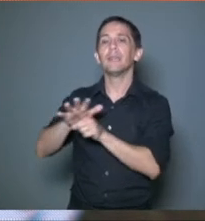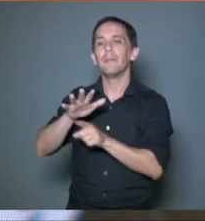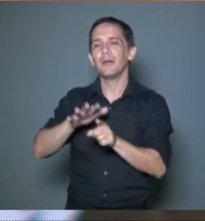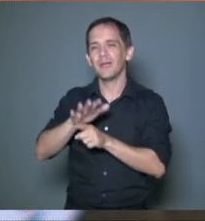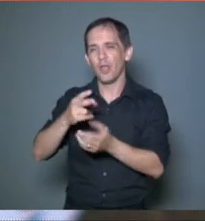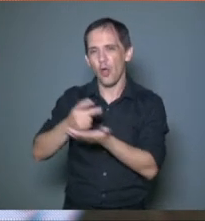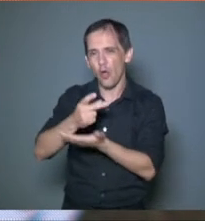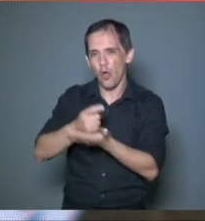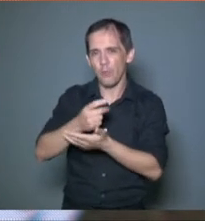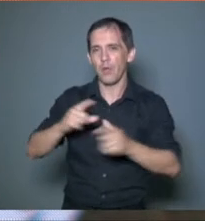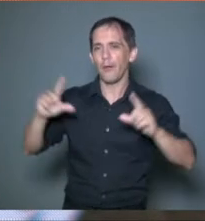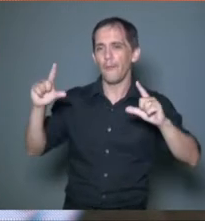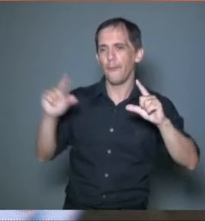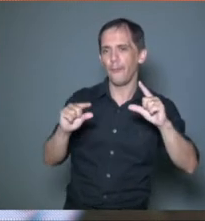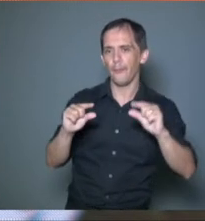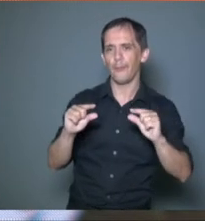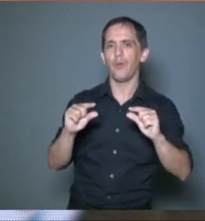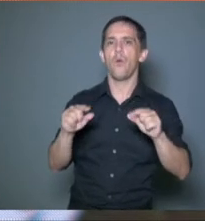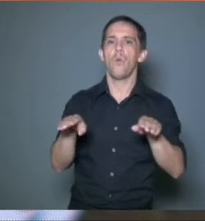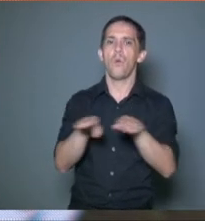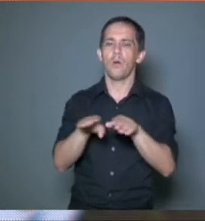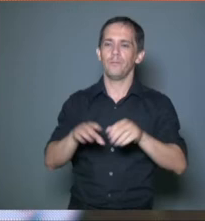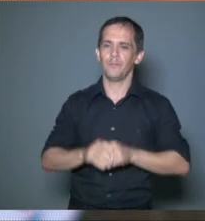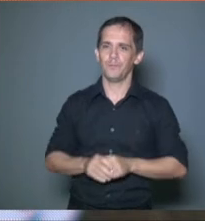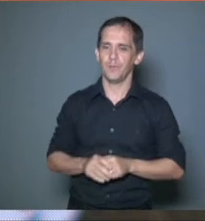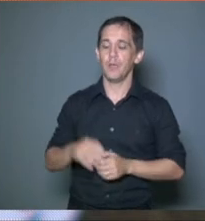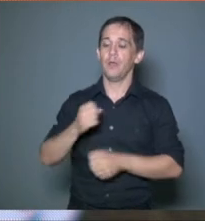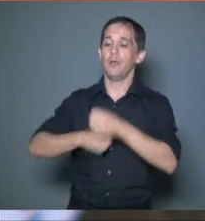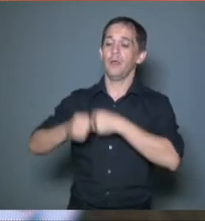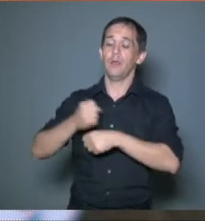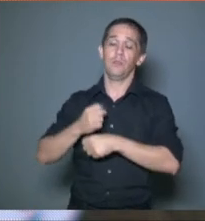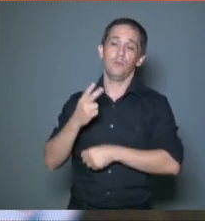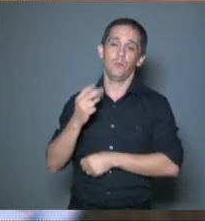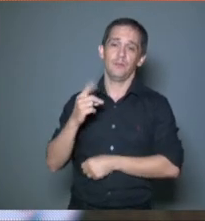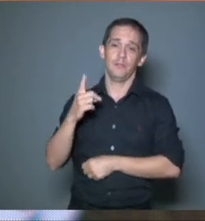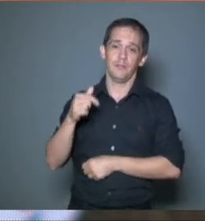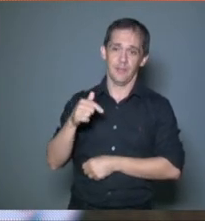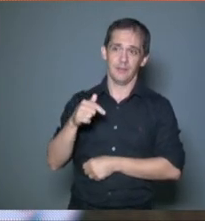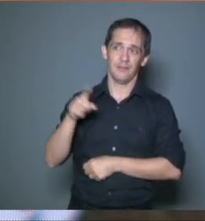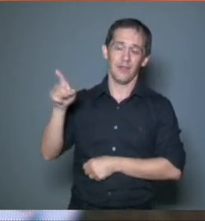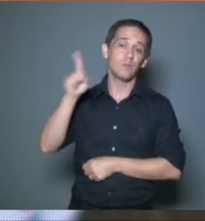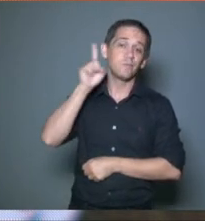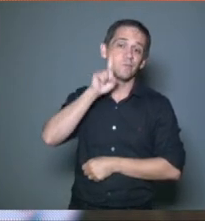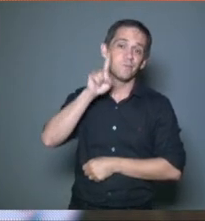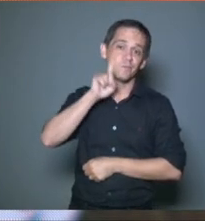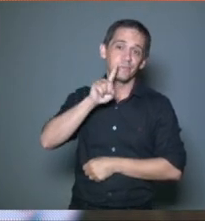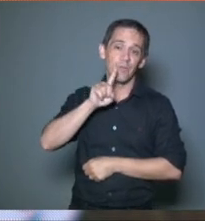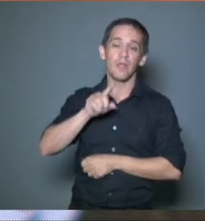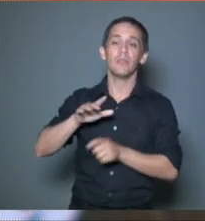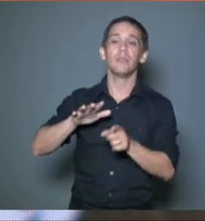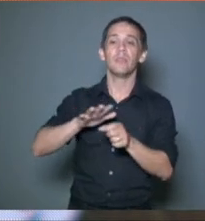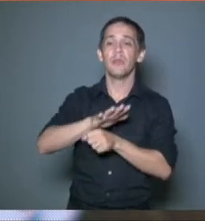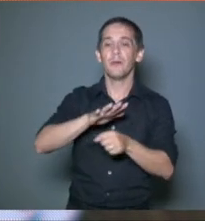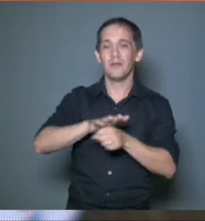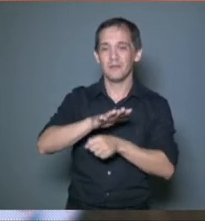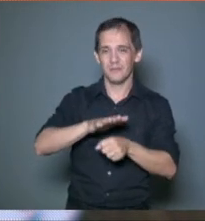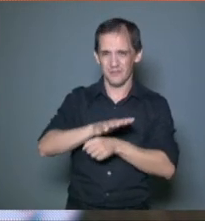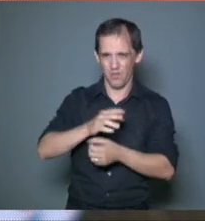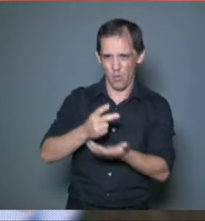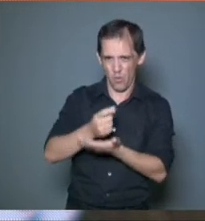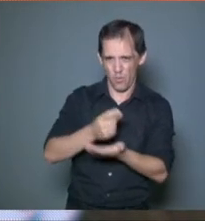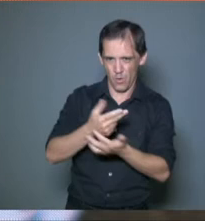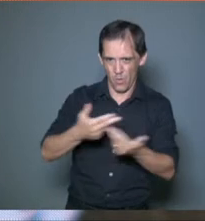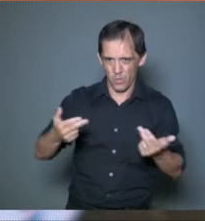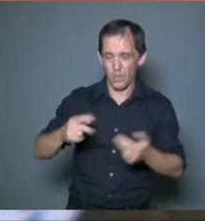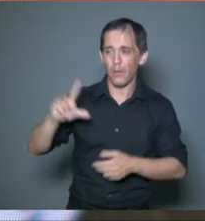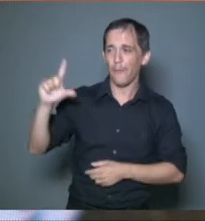commensurate with the reduction in supply. In 2018-19 was a 17% decrease in demand for